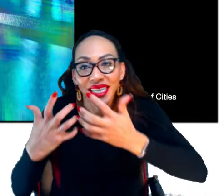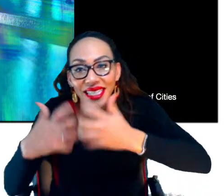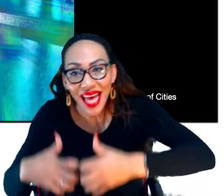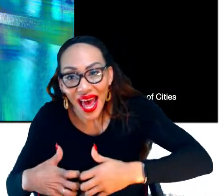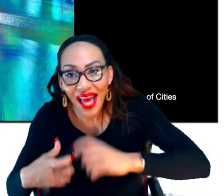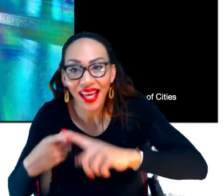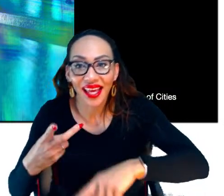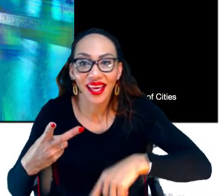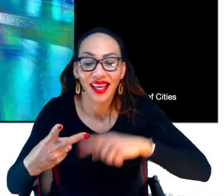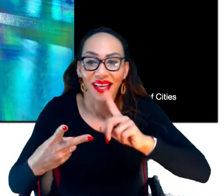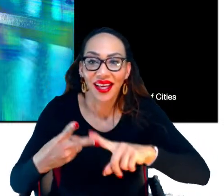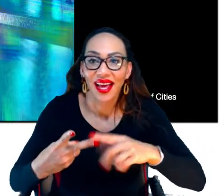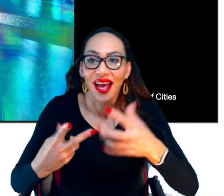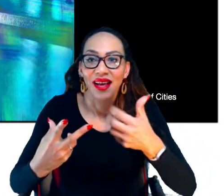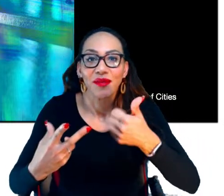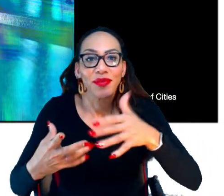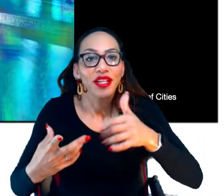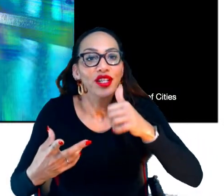has been stripped.